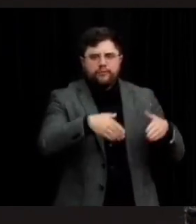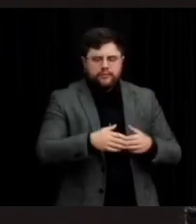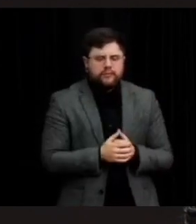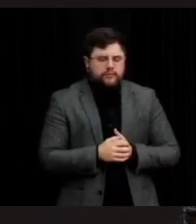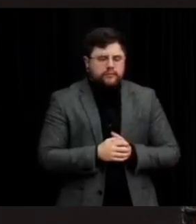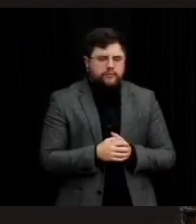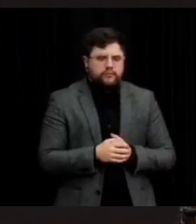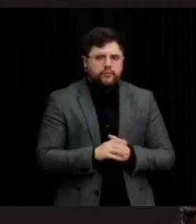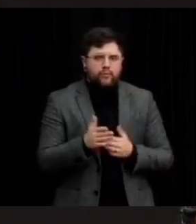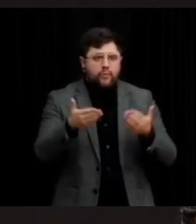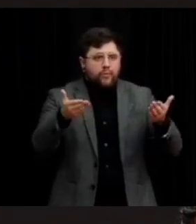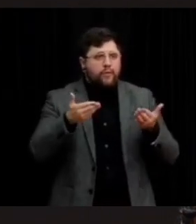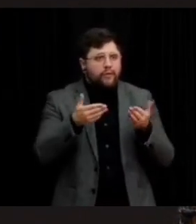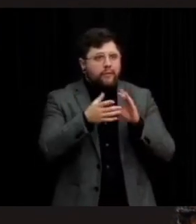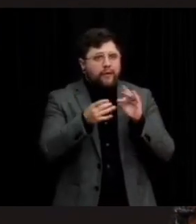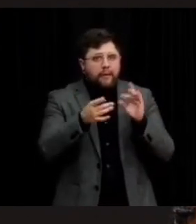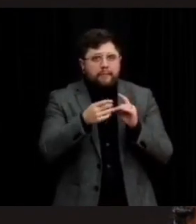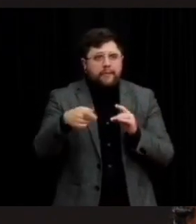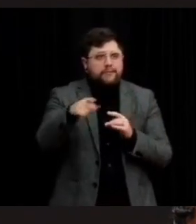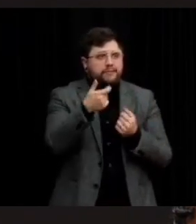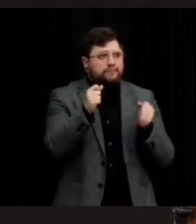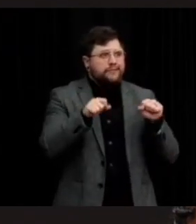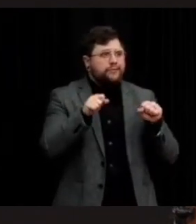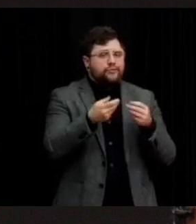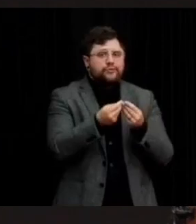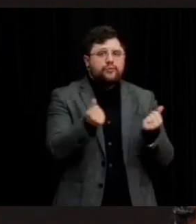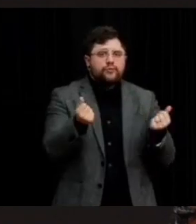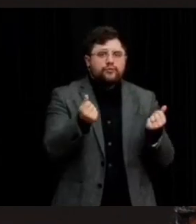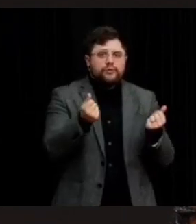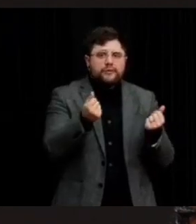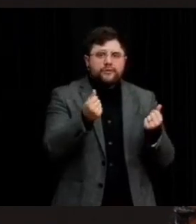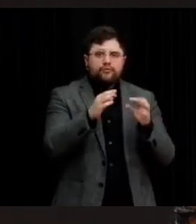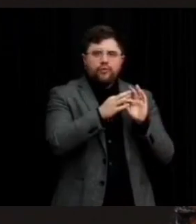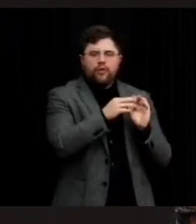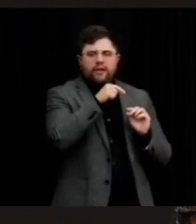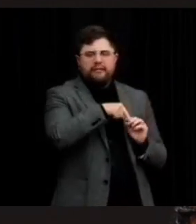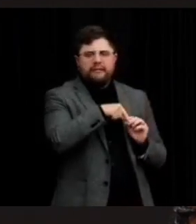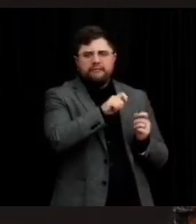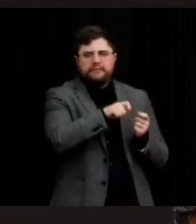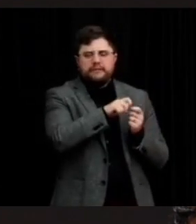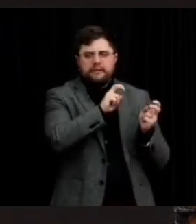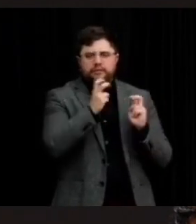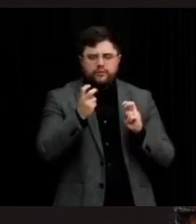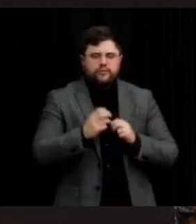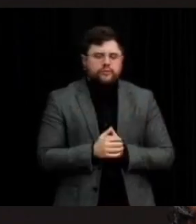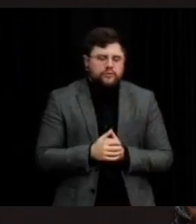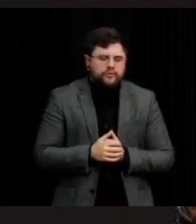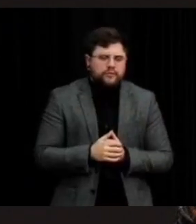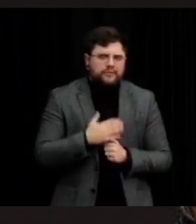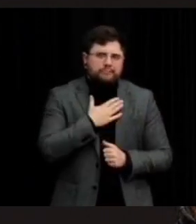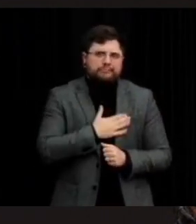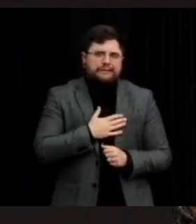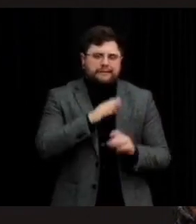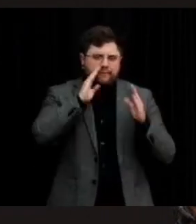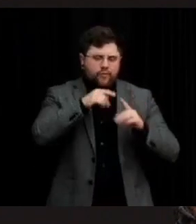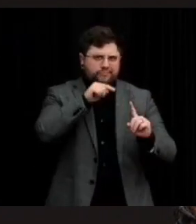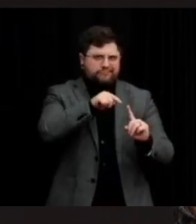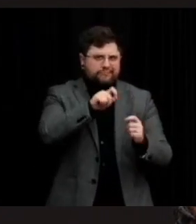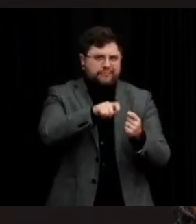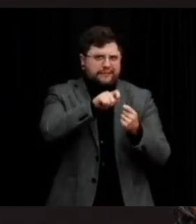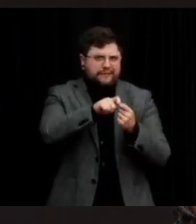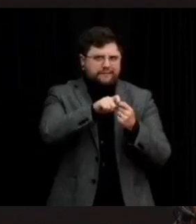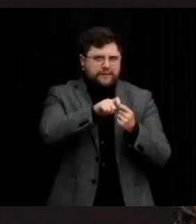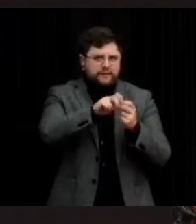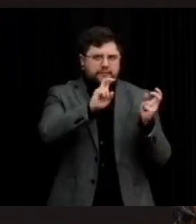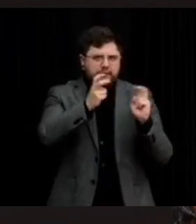welcome comments with potential solutions for the issues being discussed. Please keep discussions focused on the topic of the